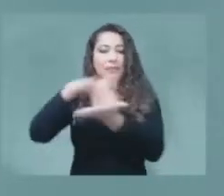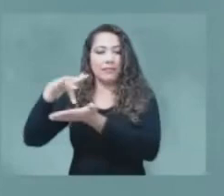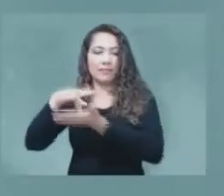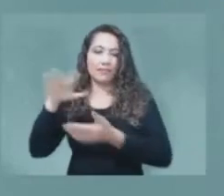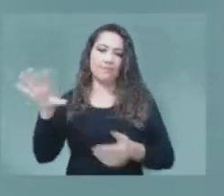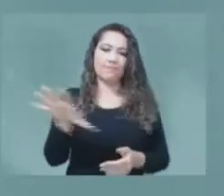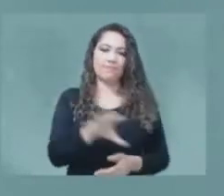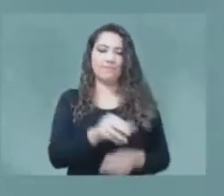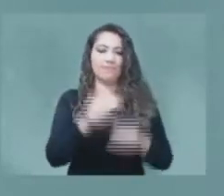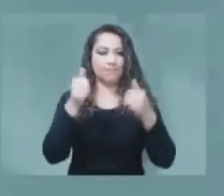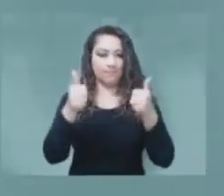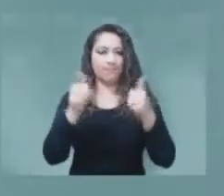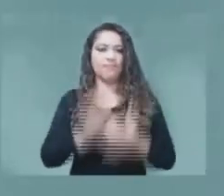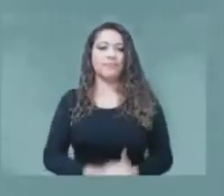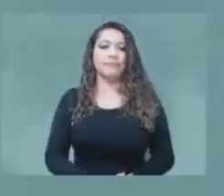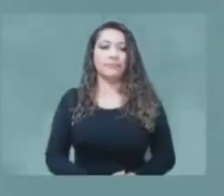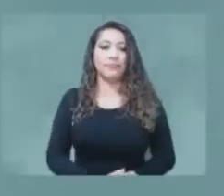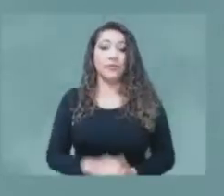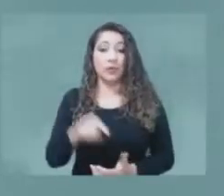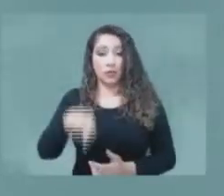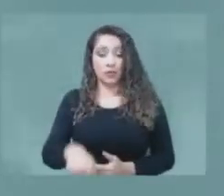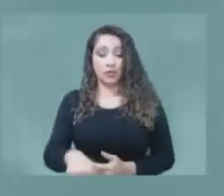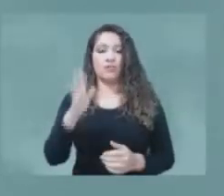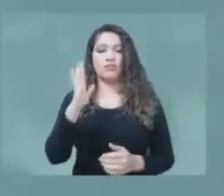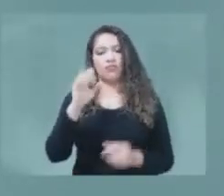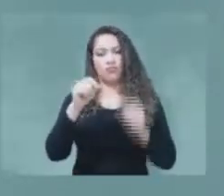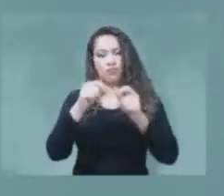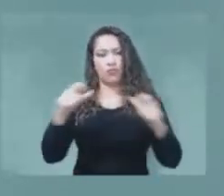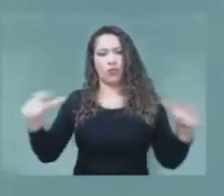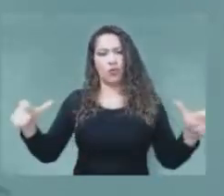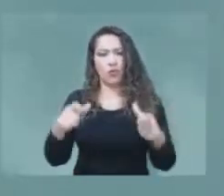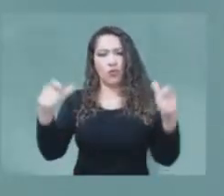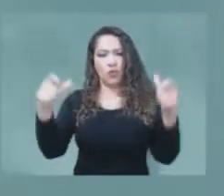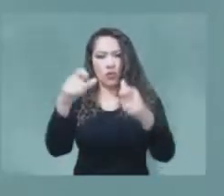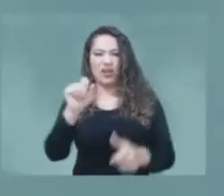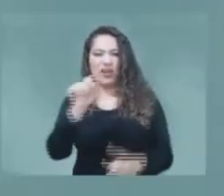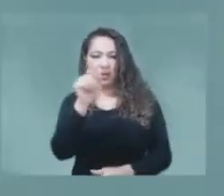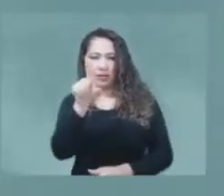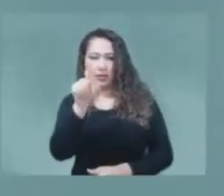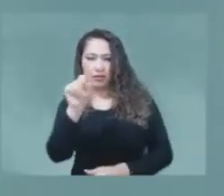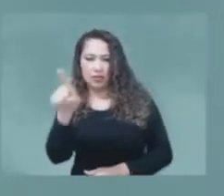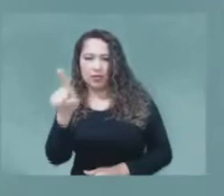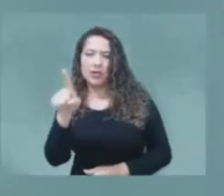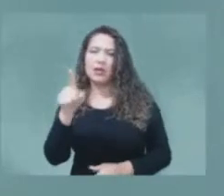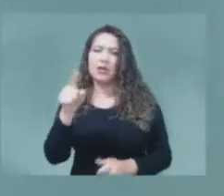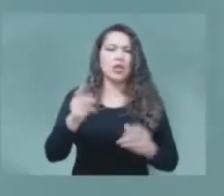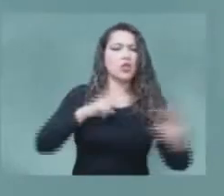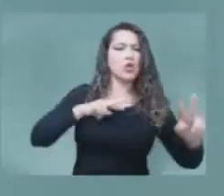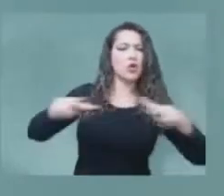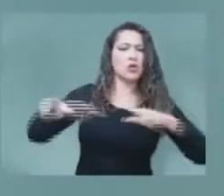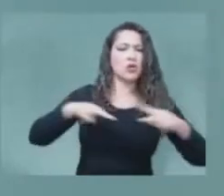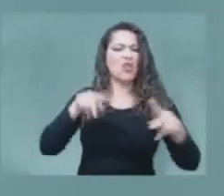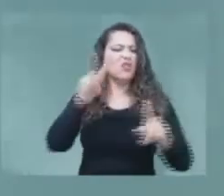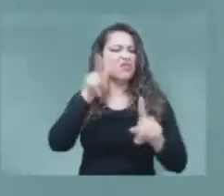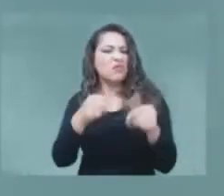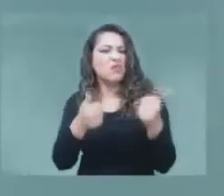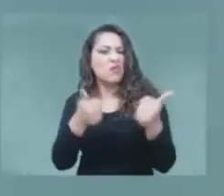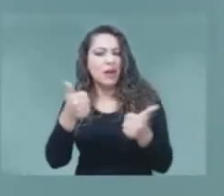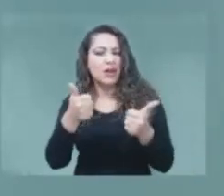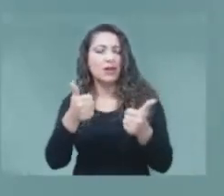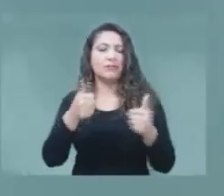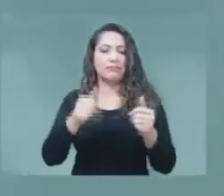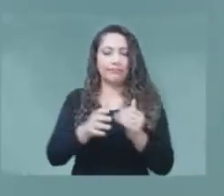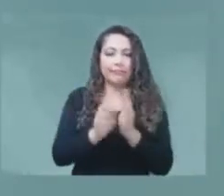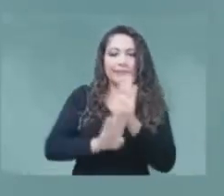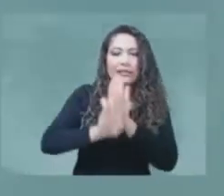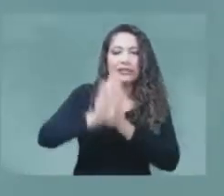participation. This edition of our Congress is focused on the role of enabling of competitiveness